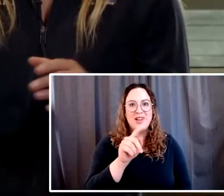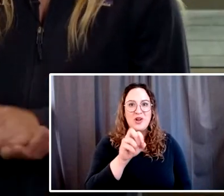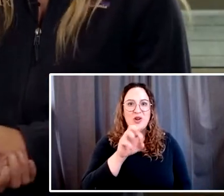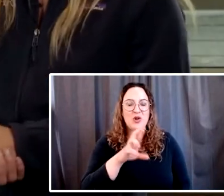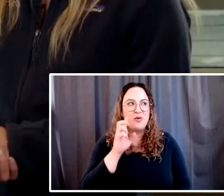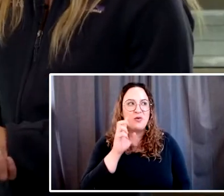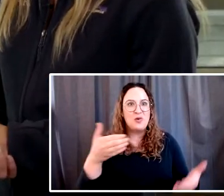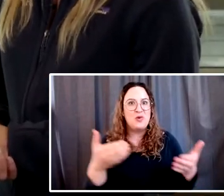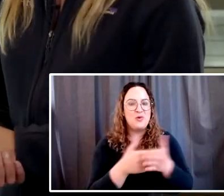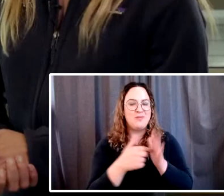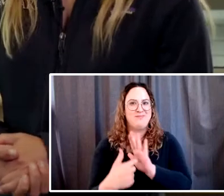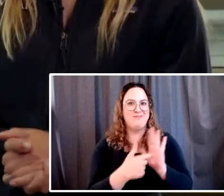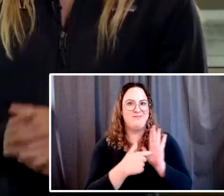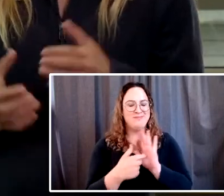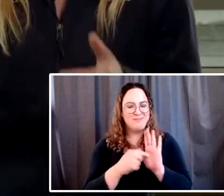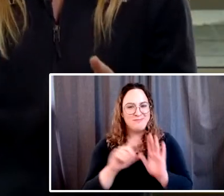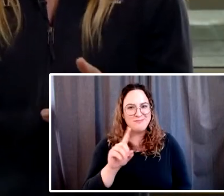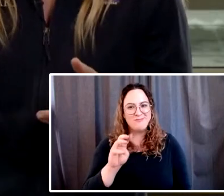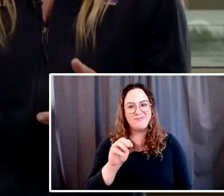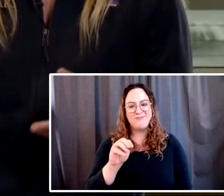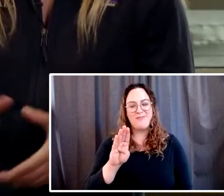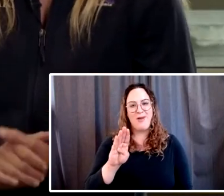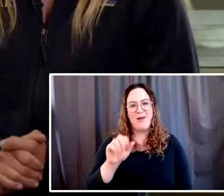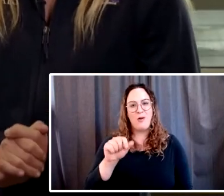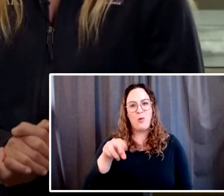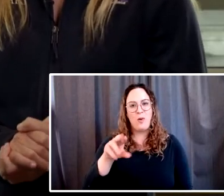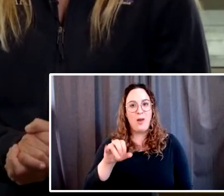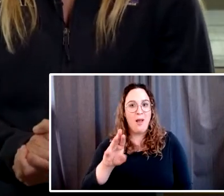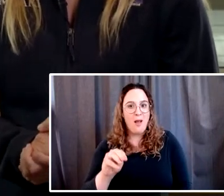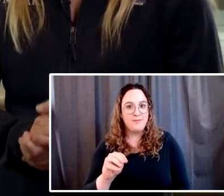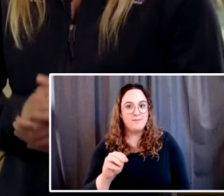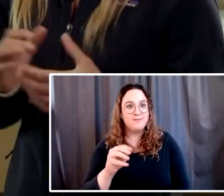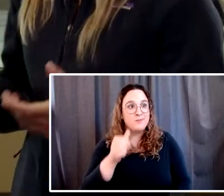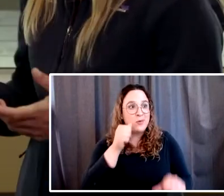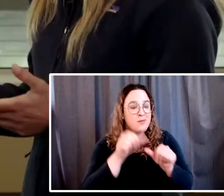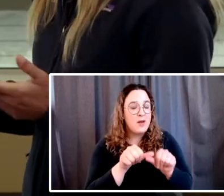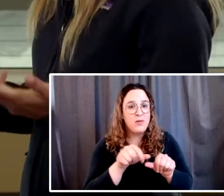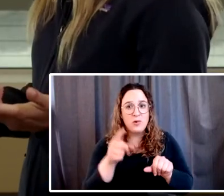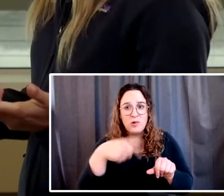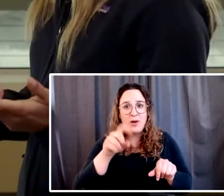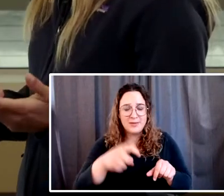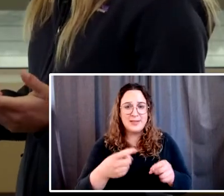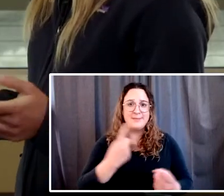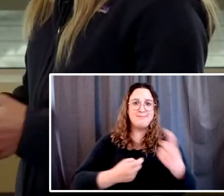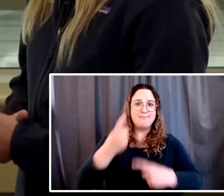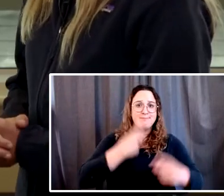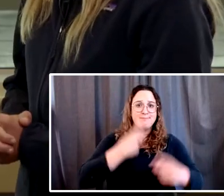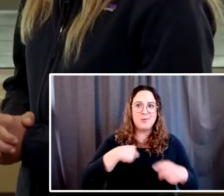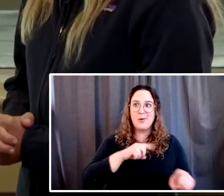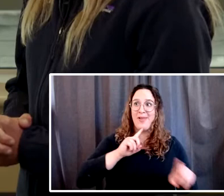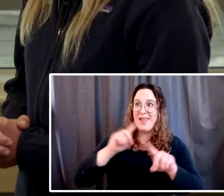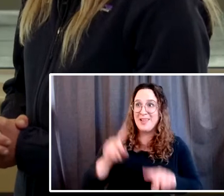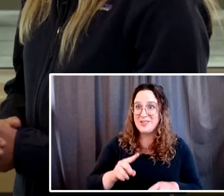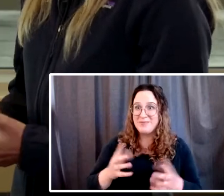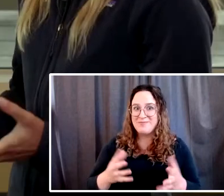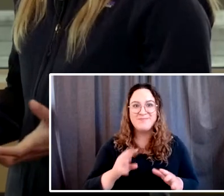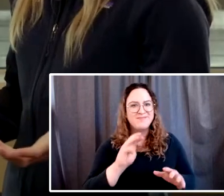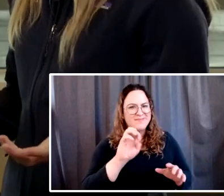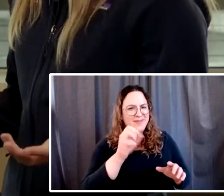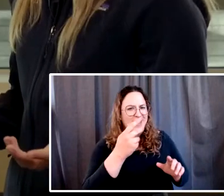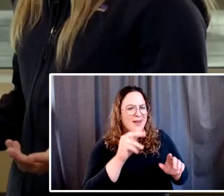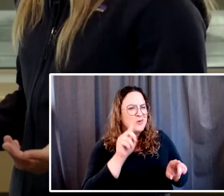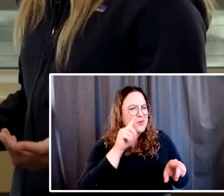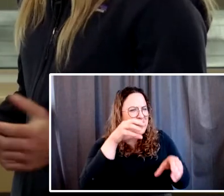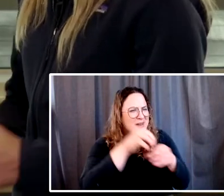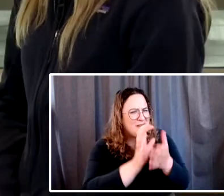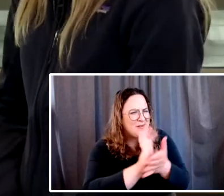forget, Megan will be answering your questions, so please go ahead and type them in. Megan, I think I caught a glimpse of you in that video. What's